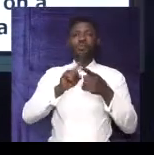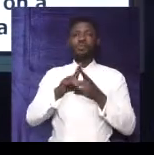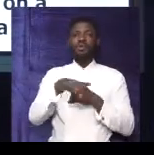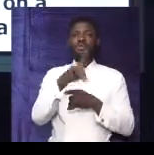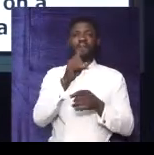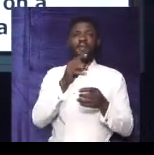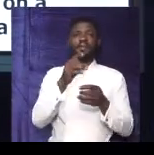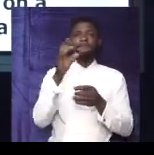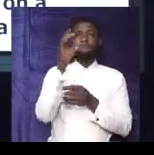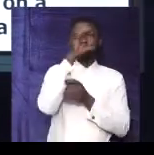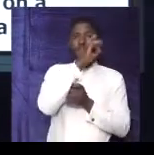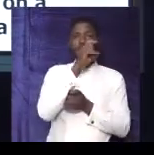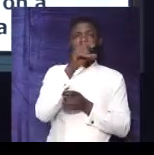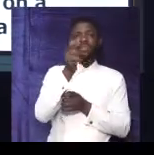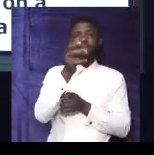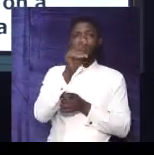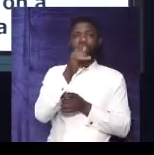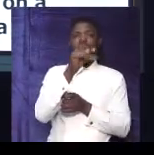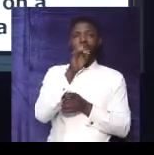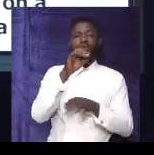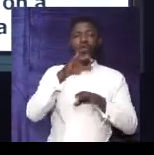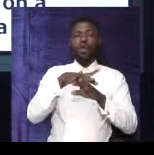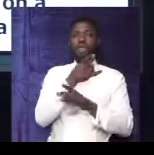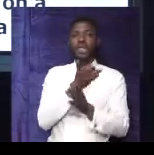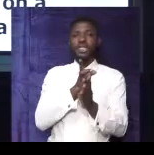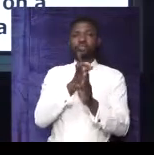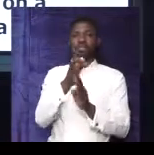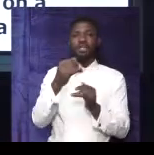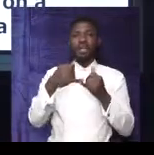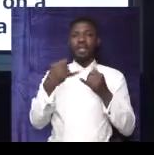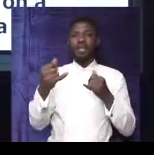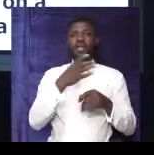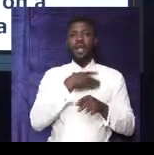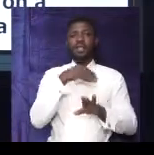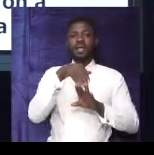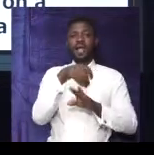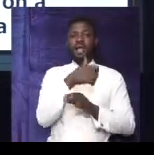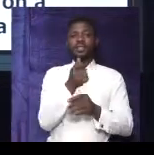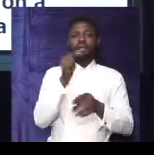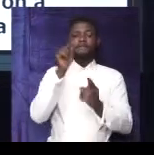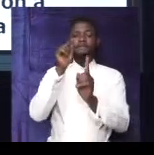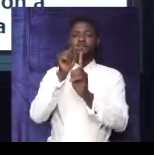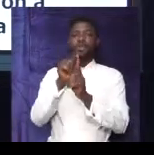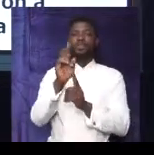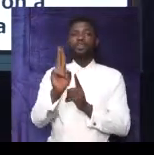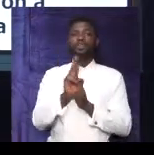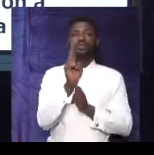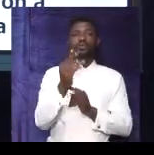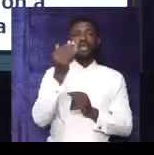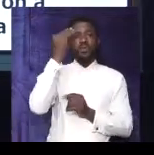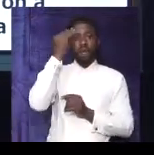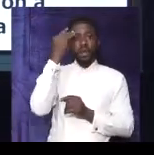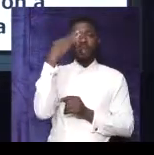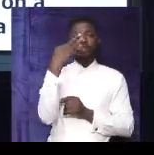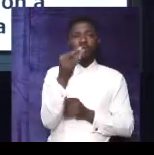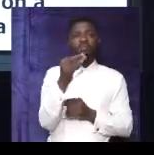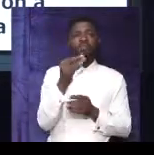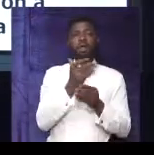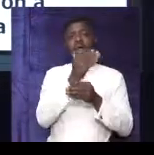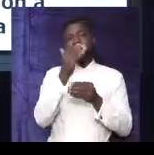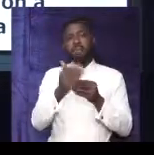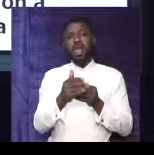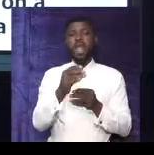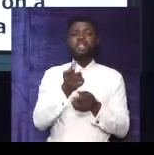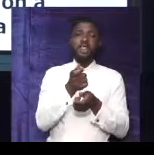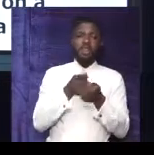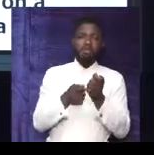to find missing angles on a straight line and at a point, using your knowledge of complements,